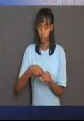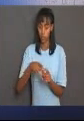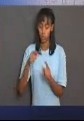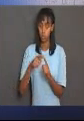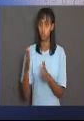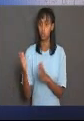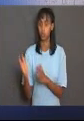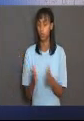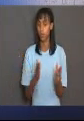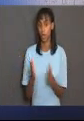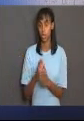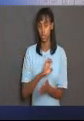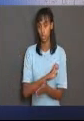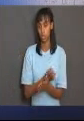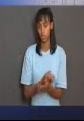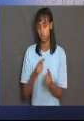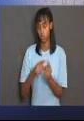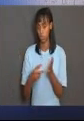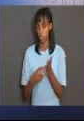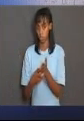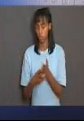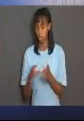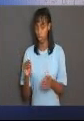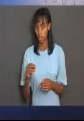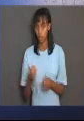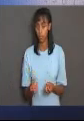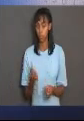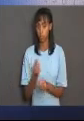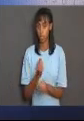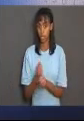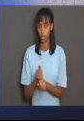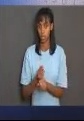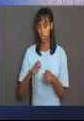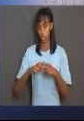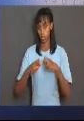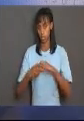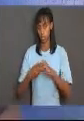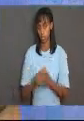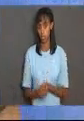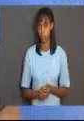to provide energy for transport and for making electricity.